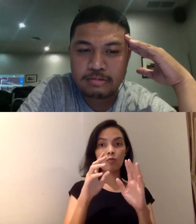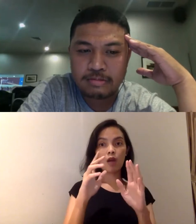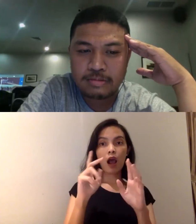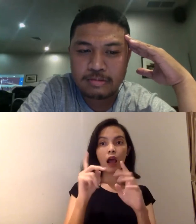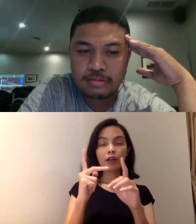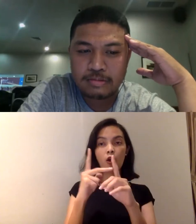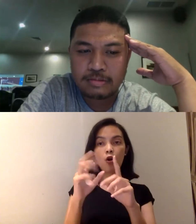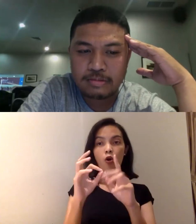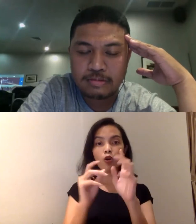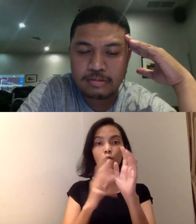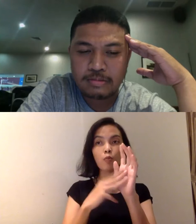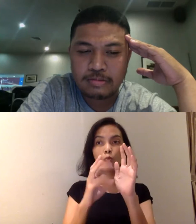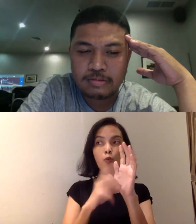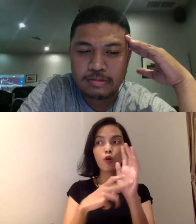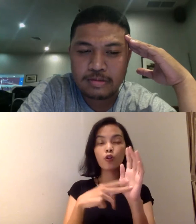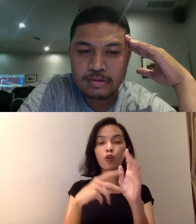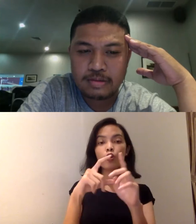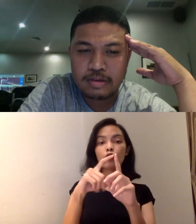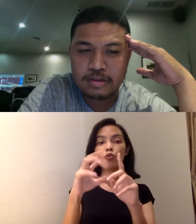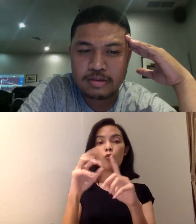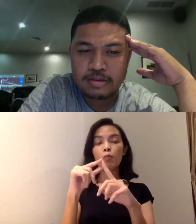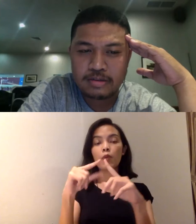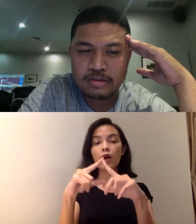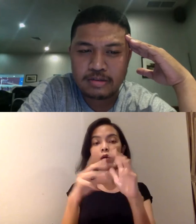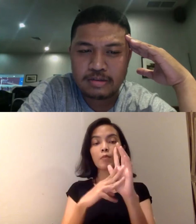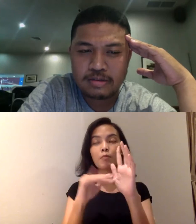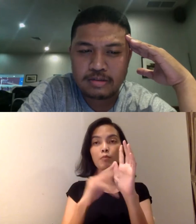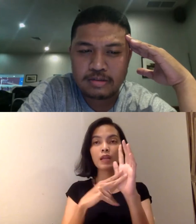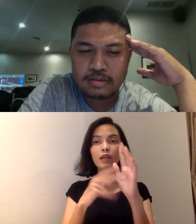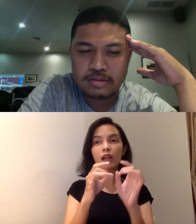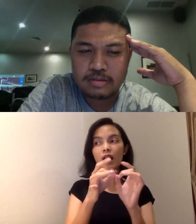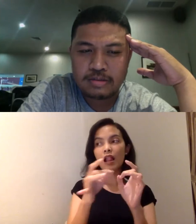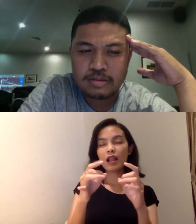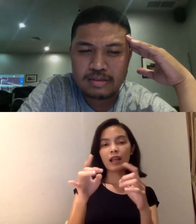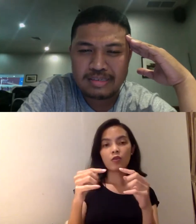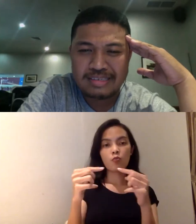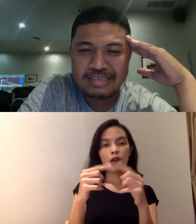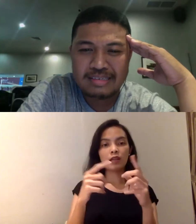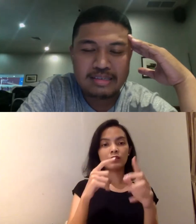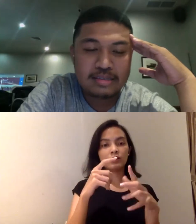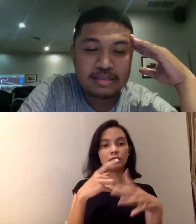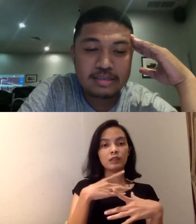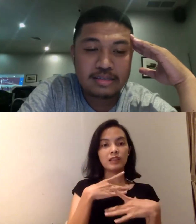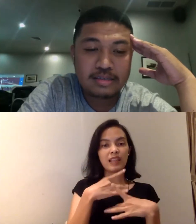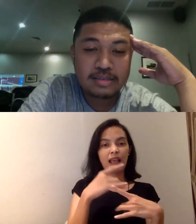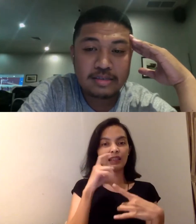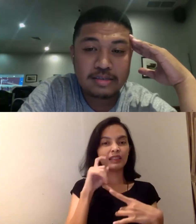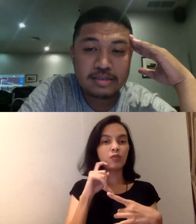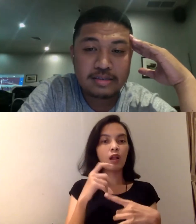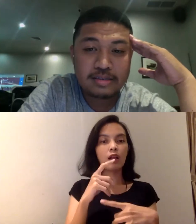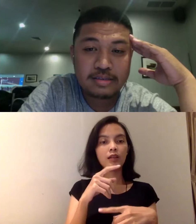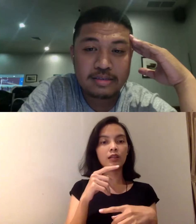dopamine, oxytocin, it's overloading. Sometimes it can influence how we make